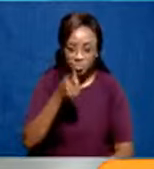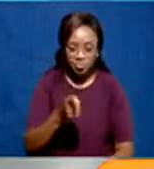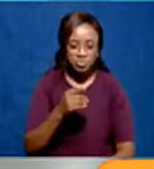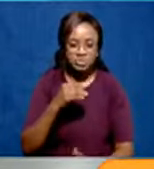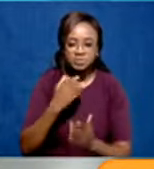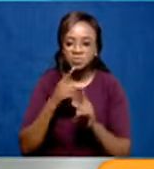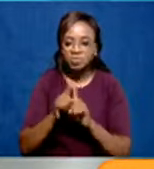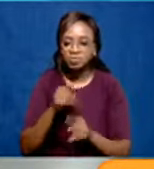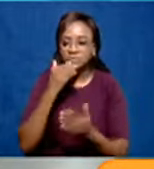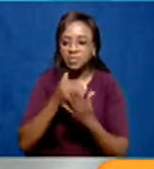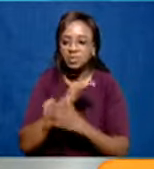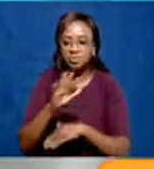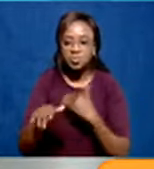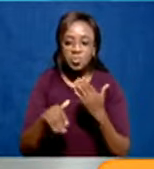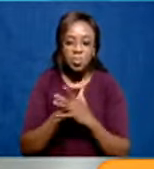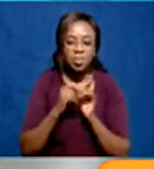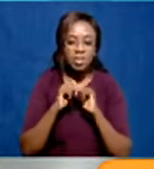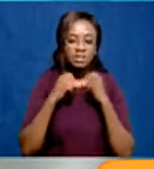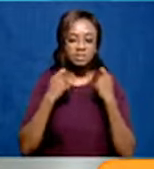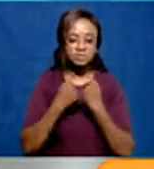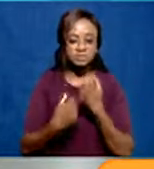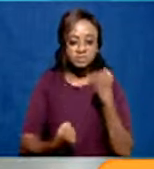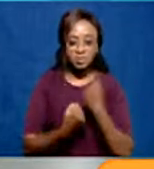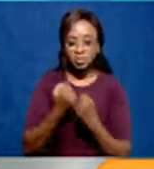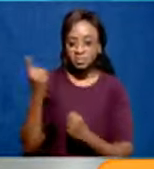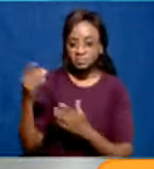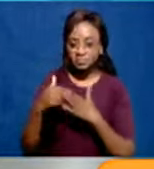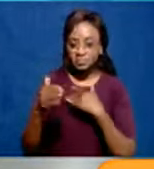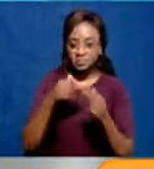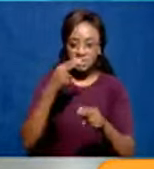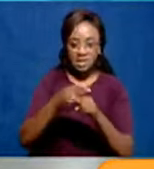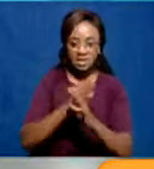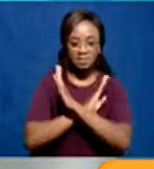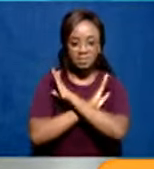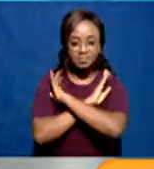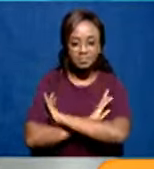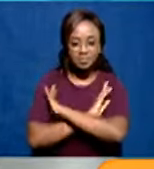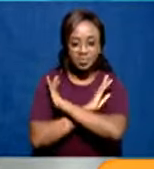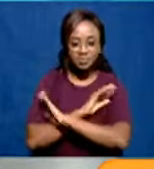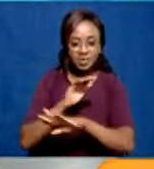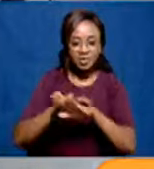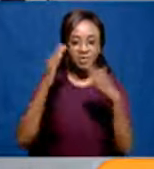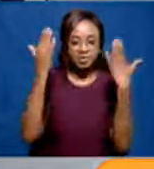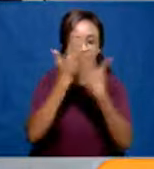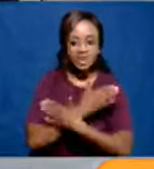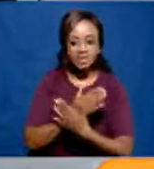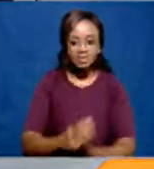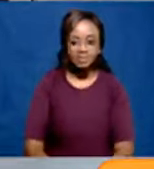who made this possible, the entire team, my name is Trevor Mbija. Say goodnight and God bless.